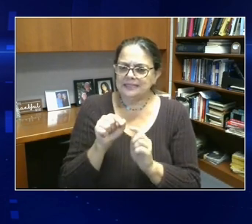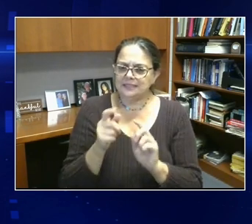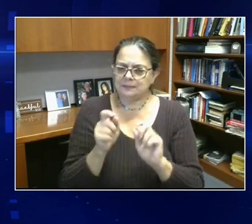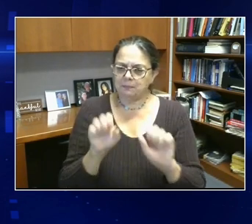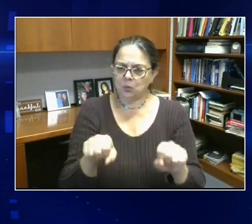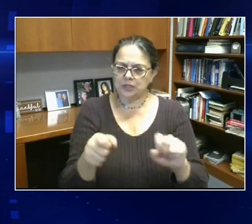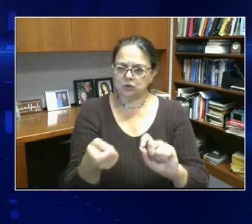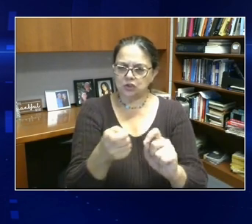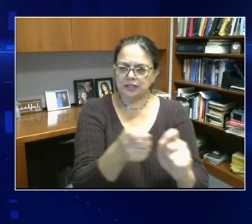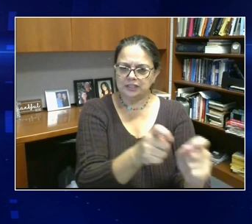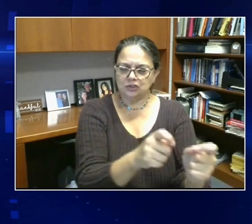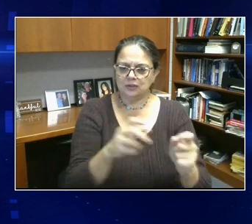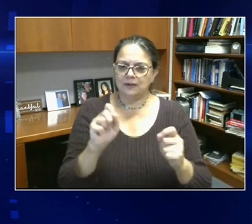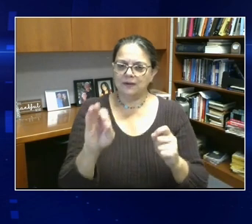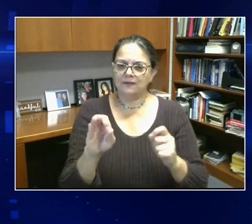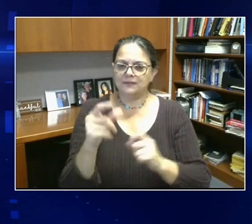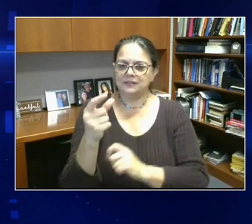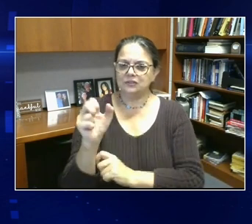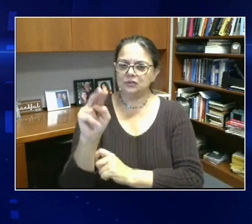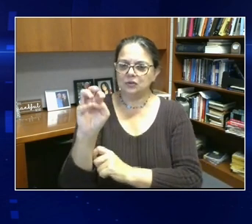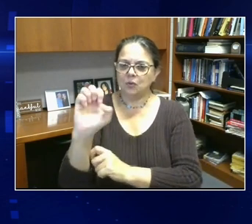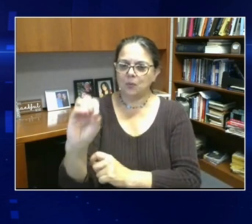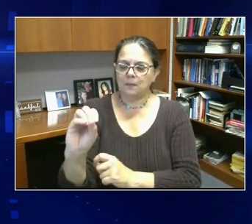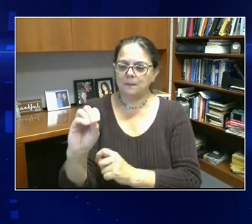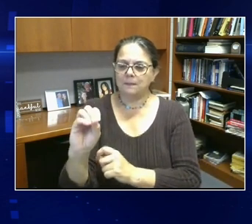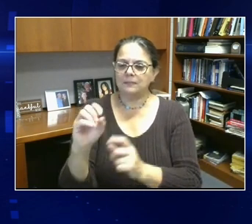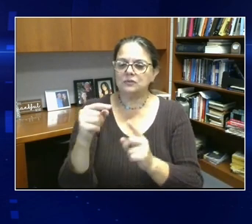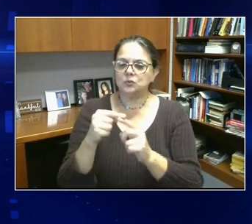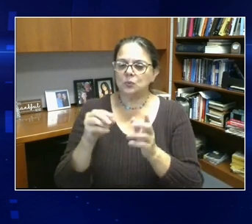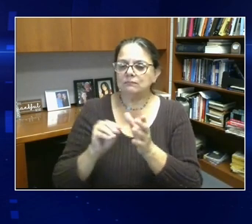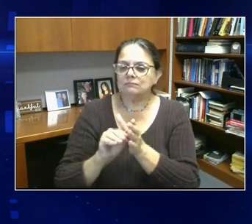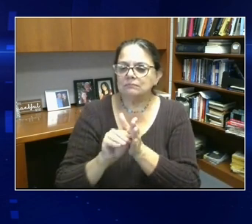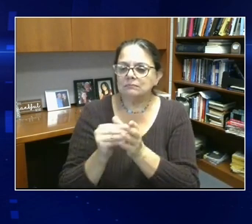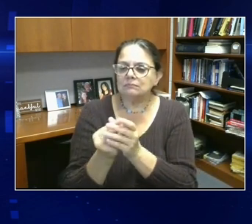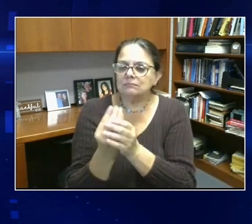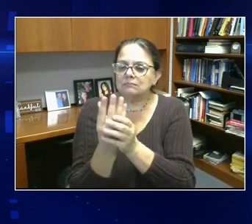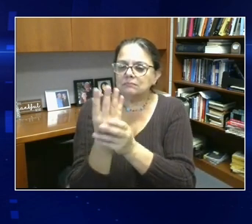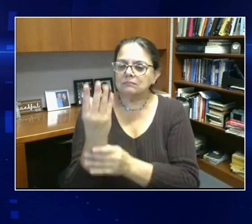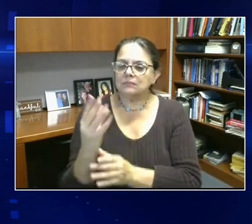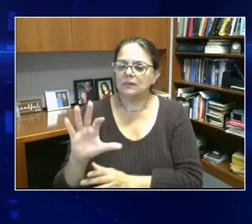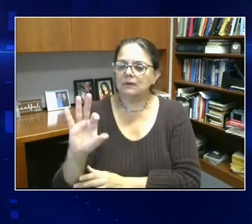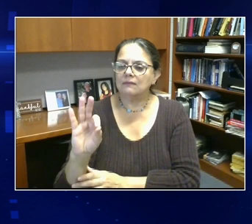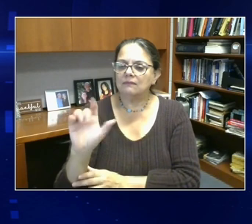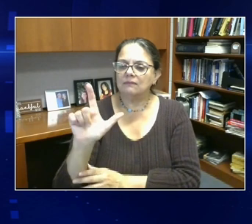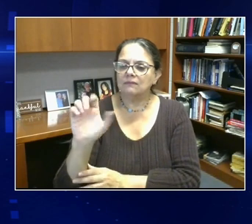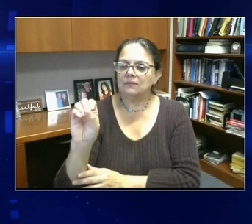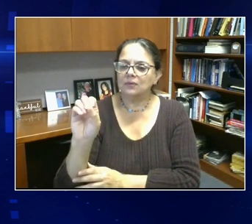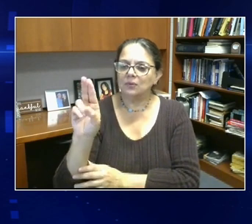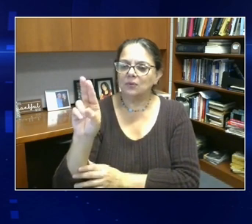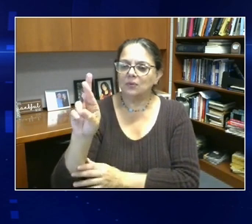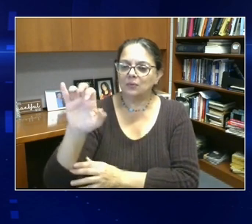What is the connection between such potential alterations and the